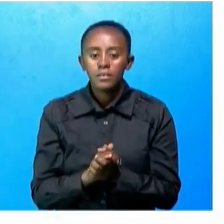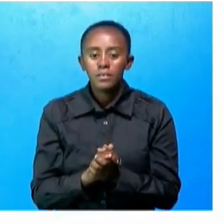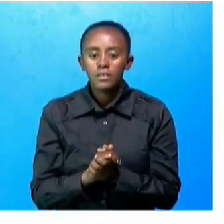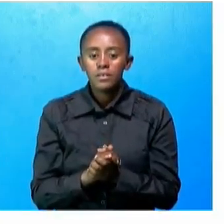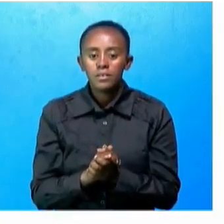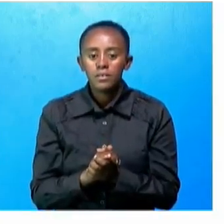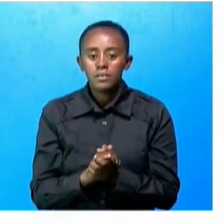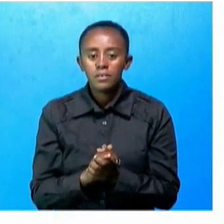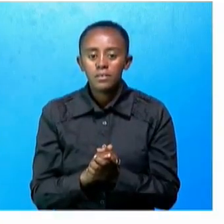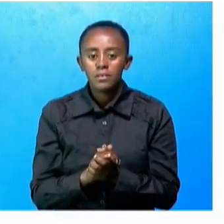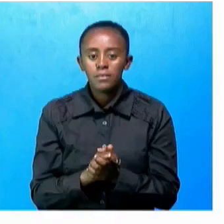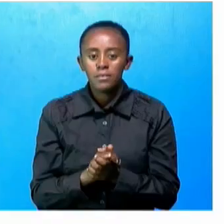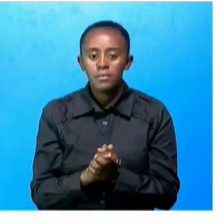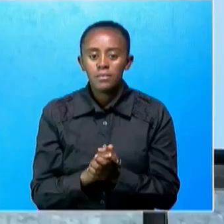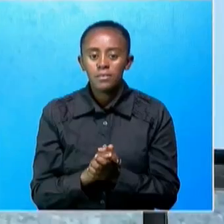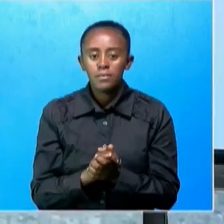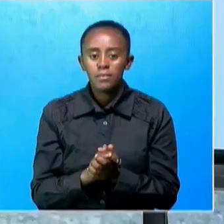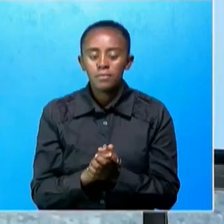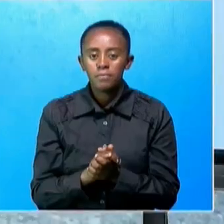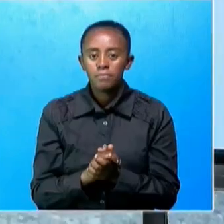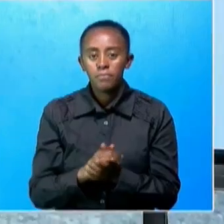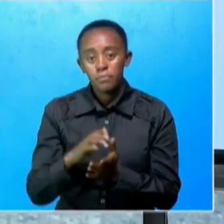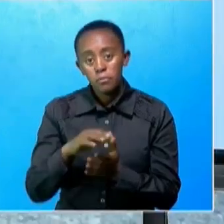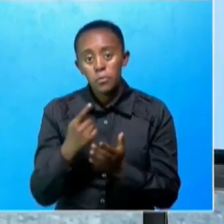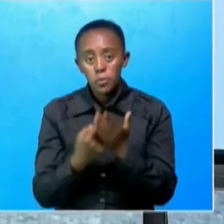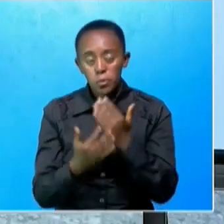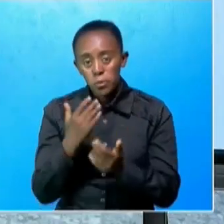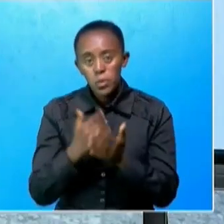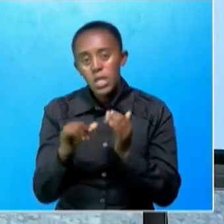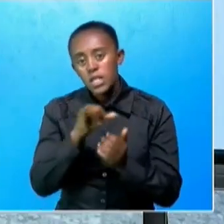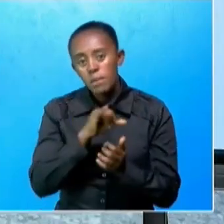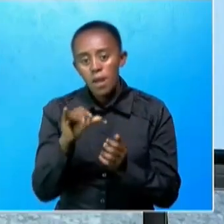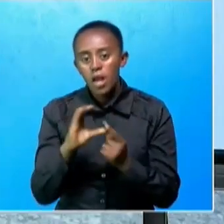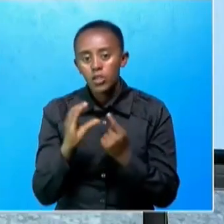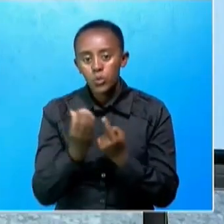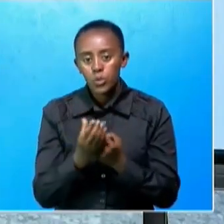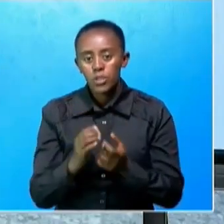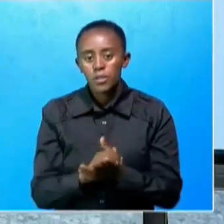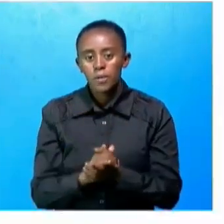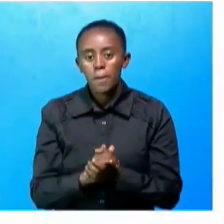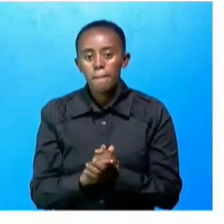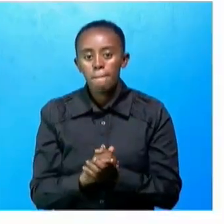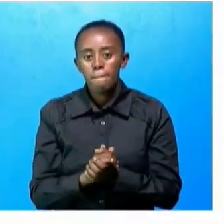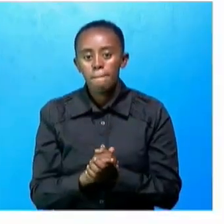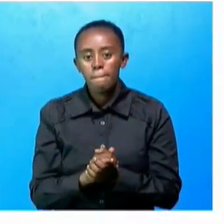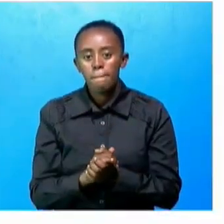Still now they are comparing. I'm talking about similar situations. Both.